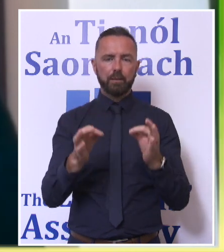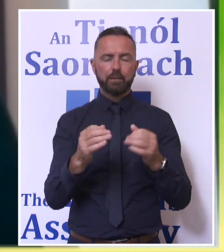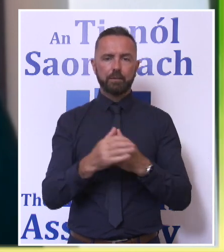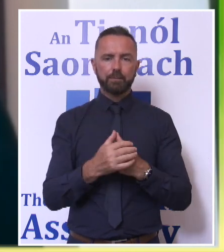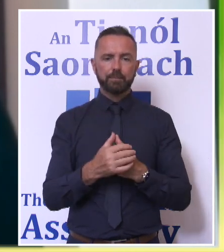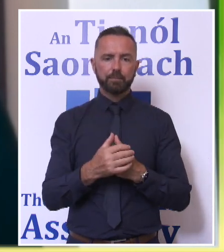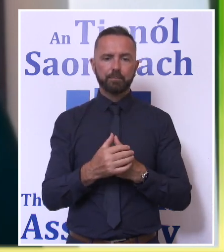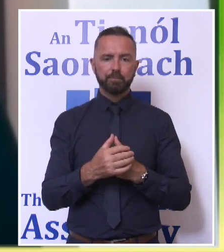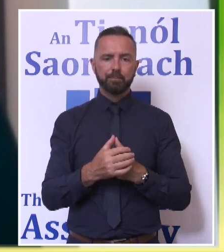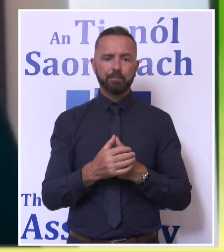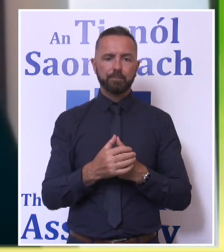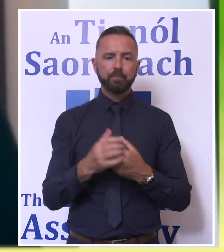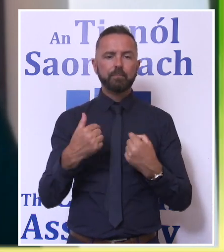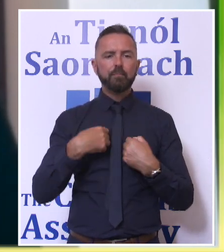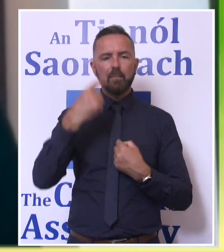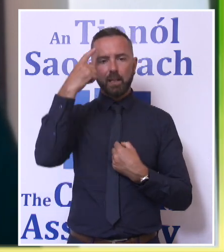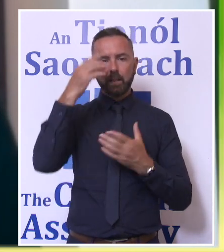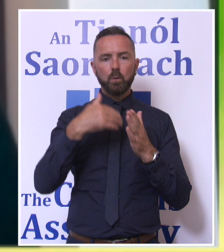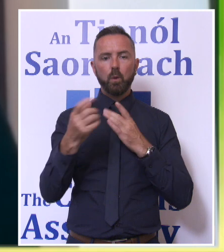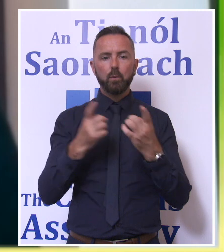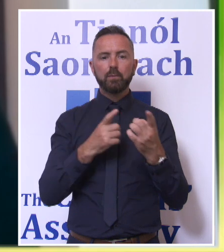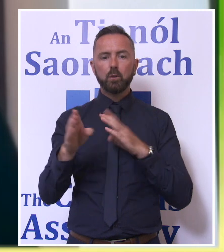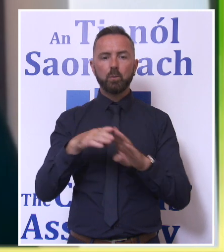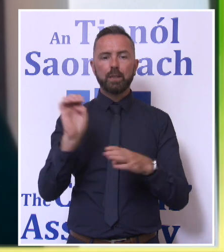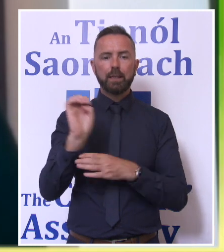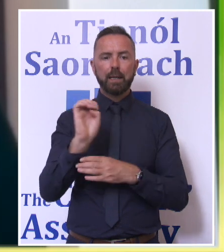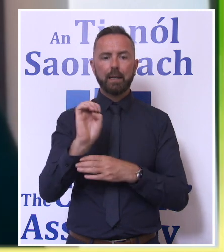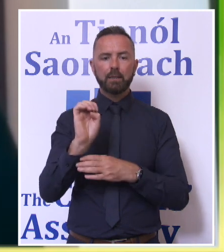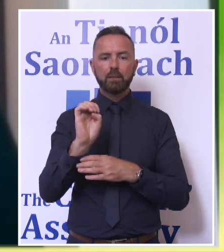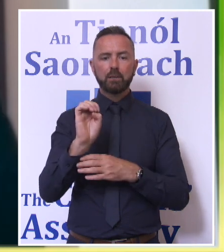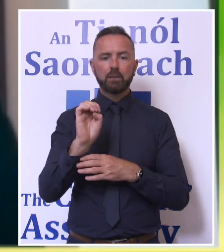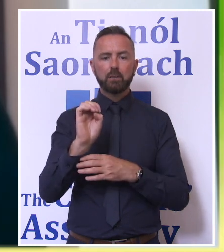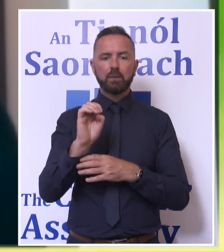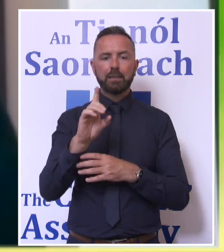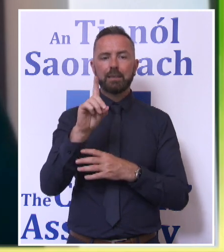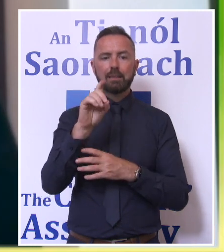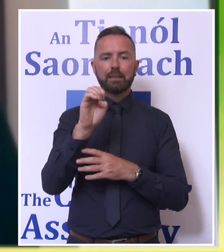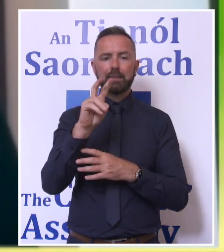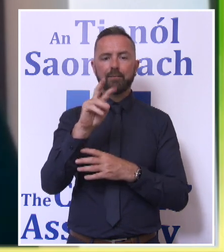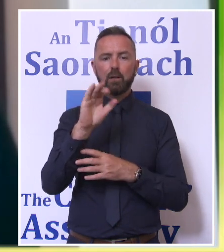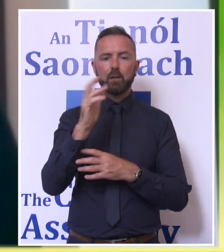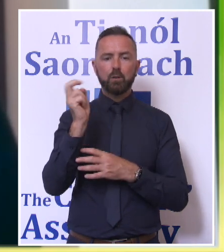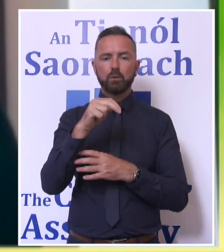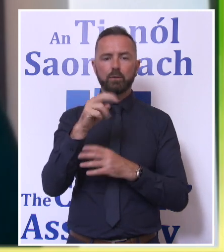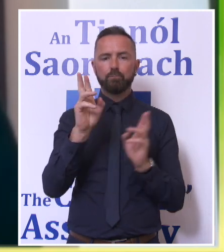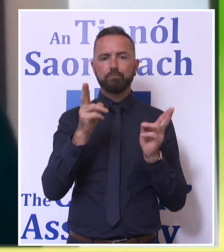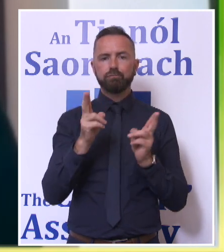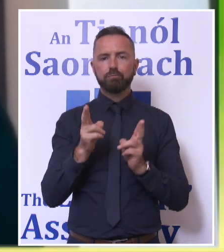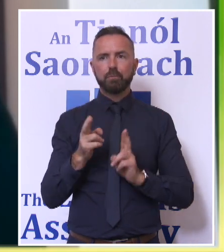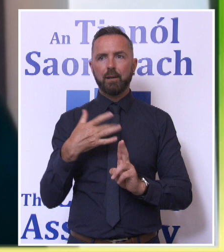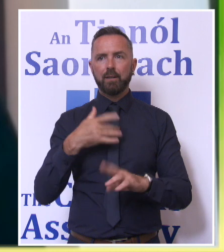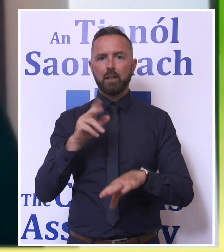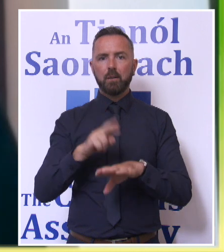And I think what we've done with English devolution to the city regions now is coming at it a much better